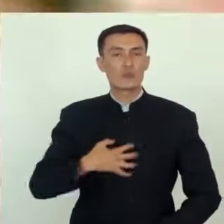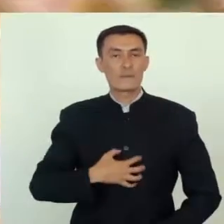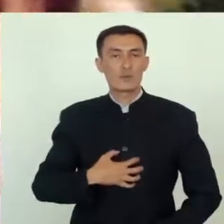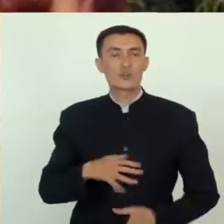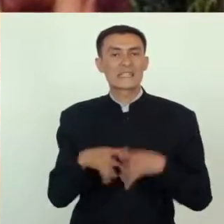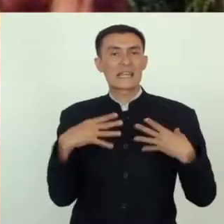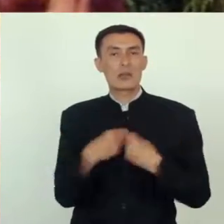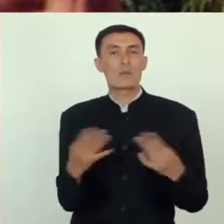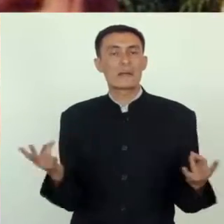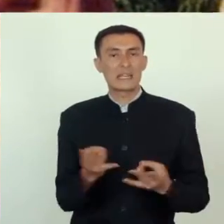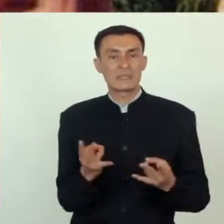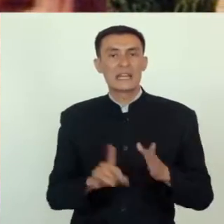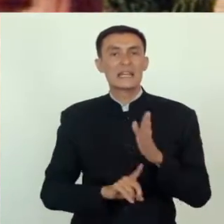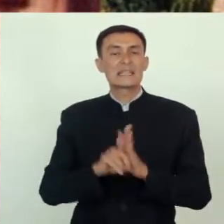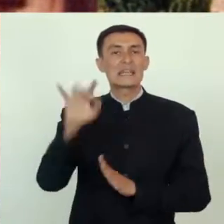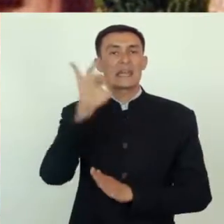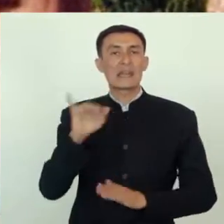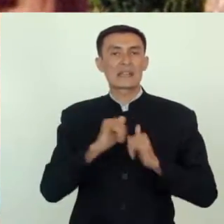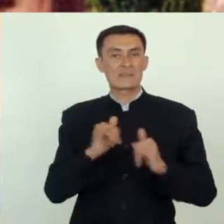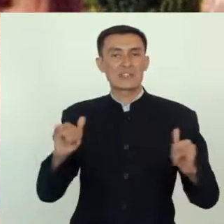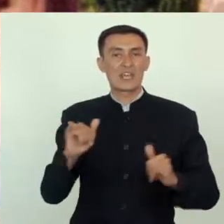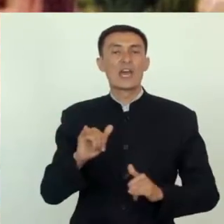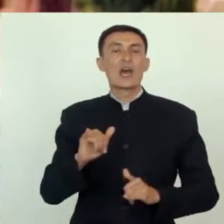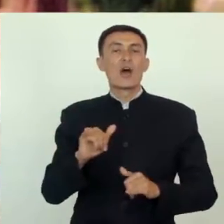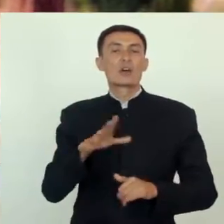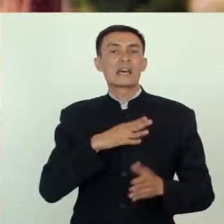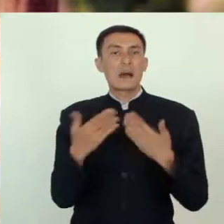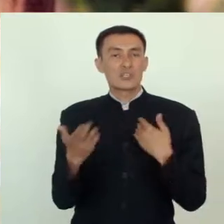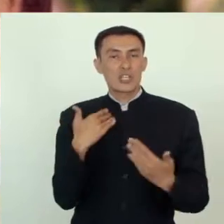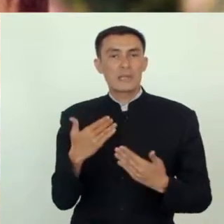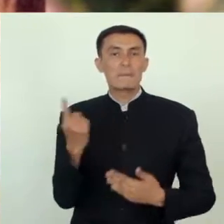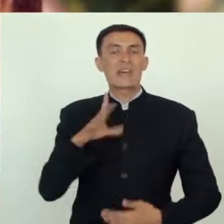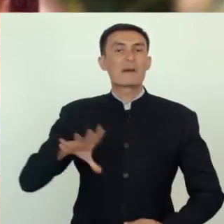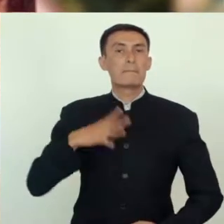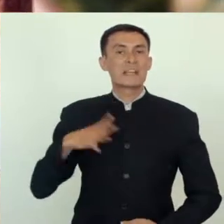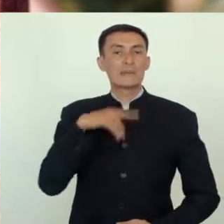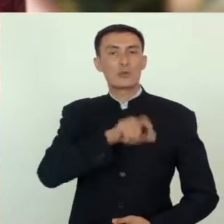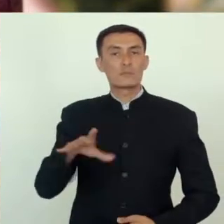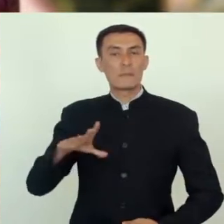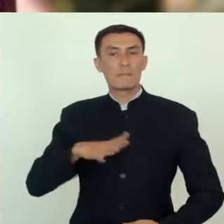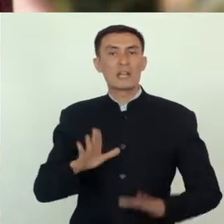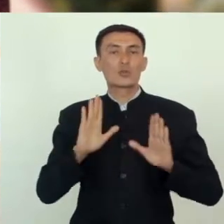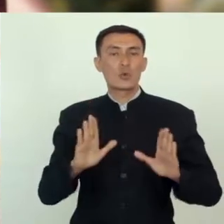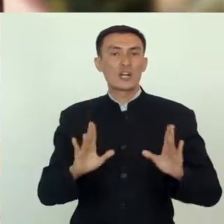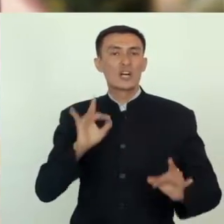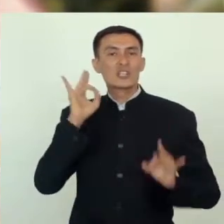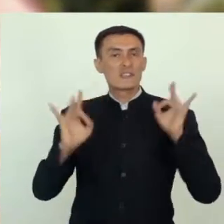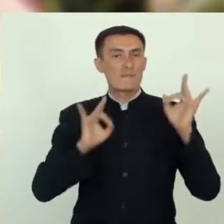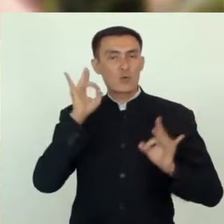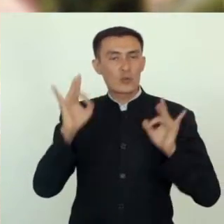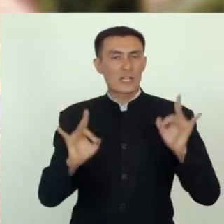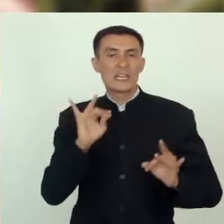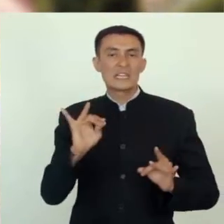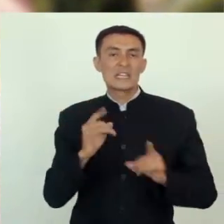Among the first human beings, the means of communication between primitive people was made up of incomprehensible sounds supported